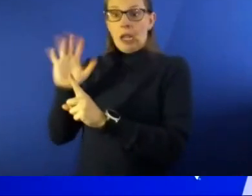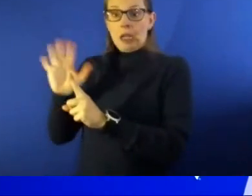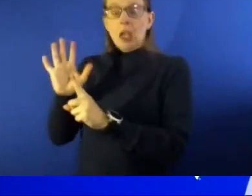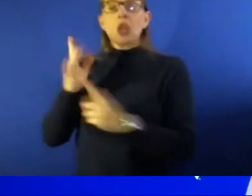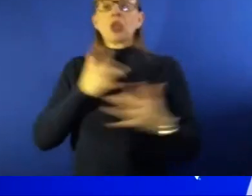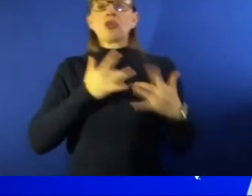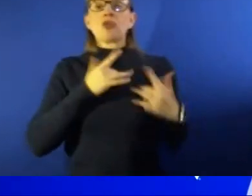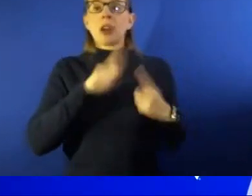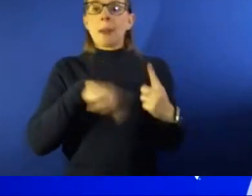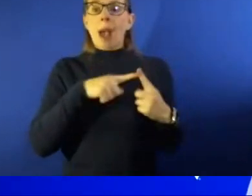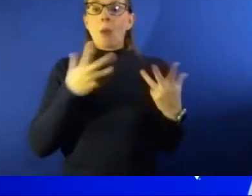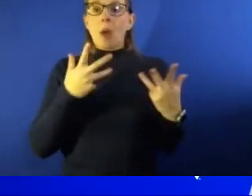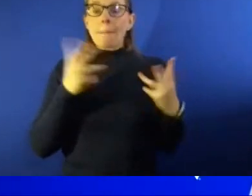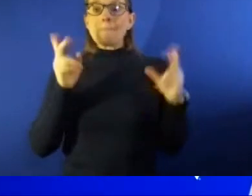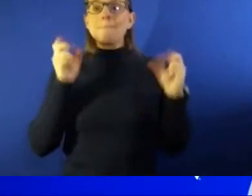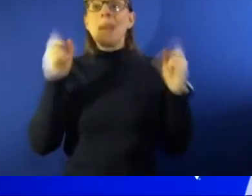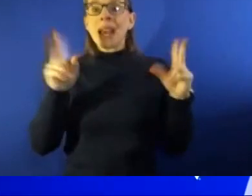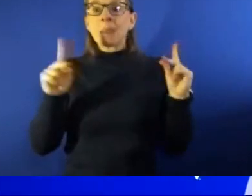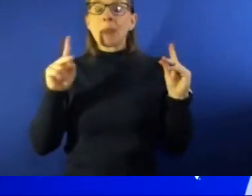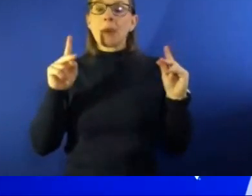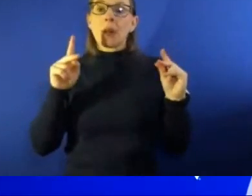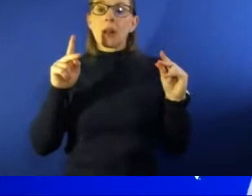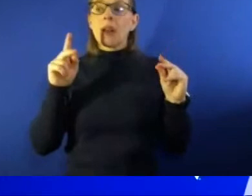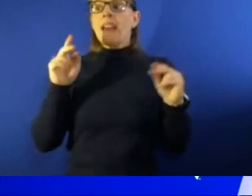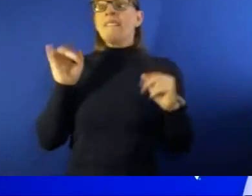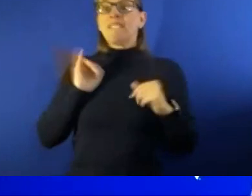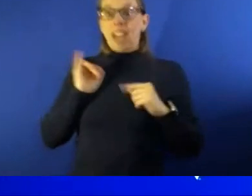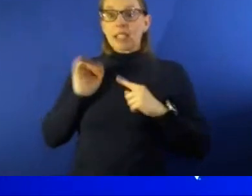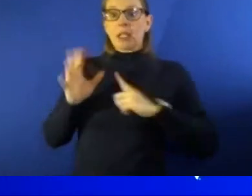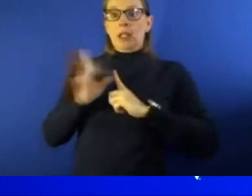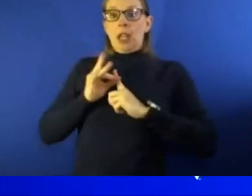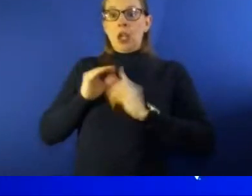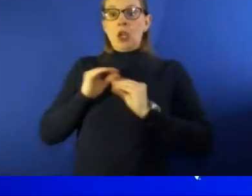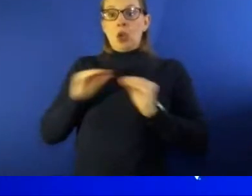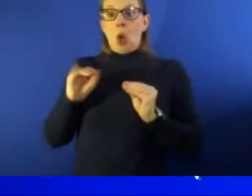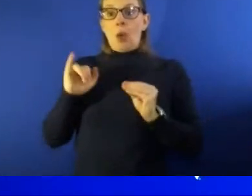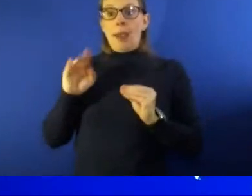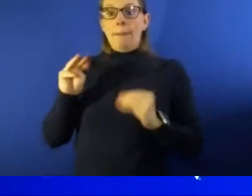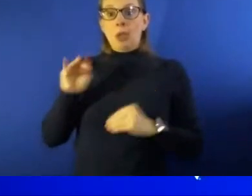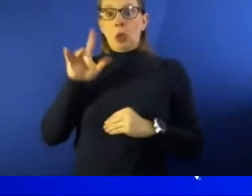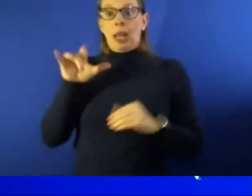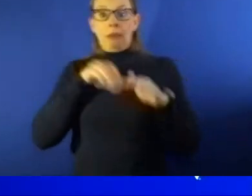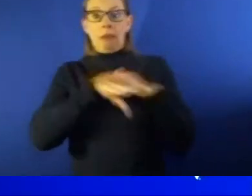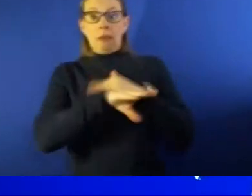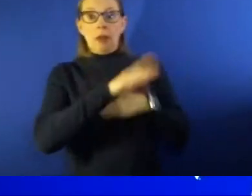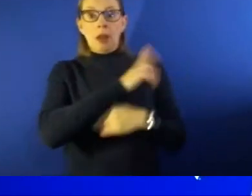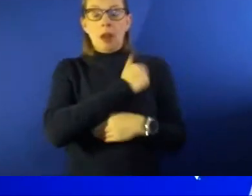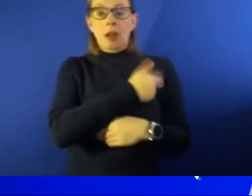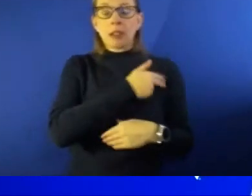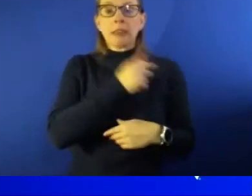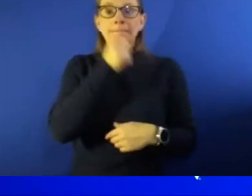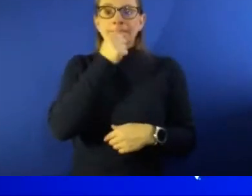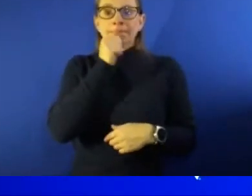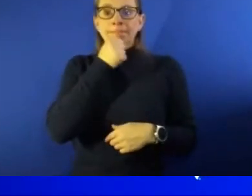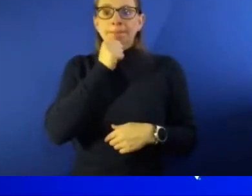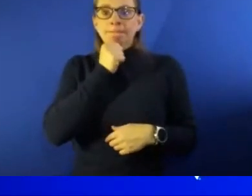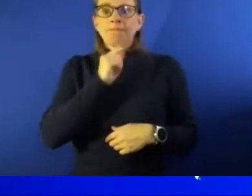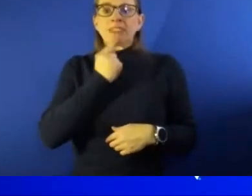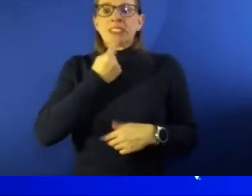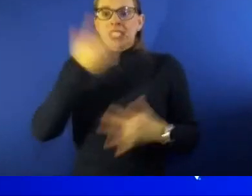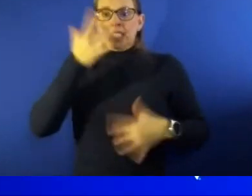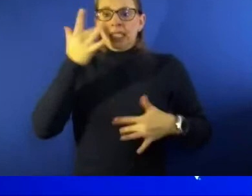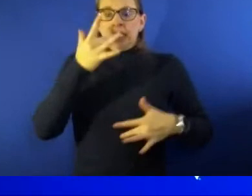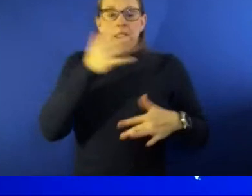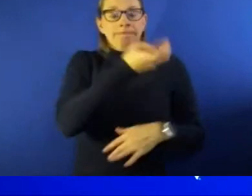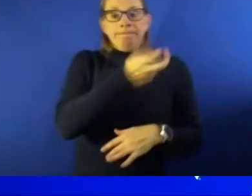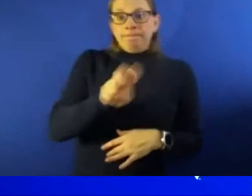is the mass number of people that are infected, that have no immunity, that come to the hospital, that suffer severe disease, having to go to the ICU, have